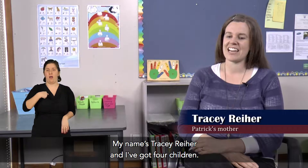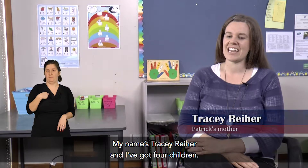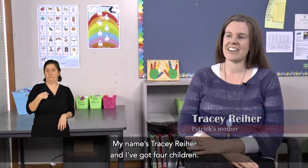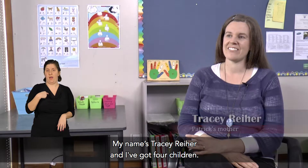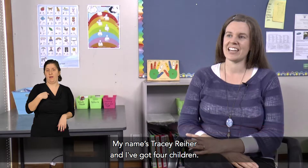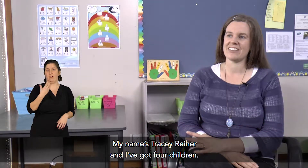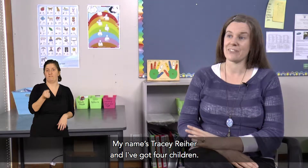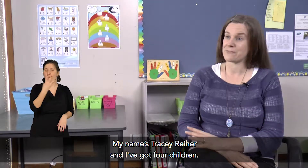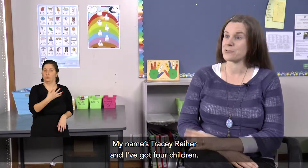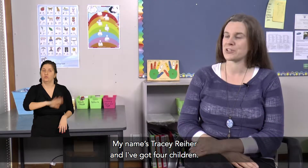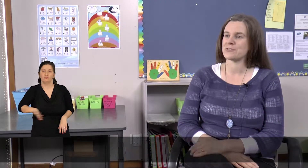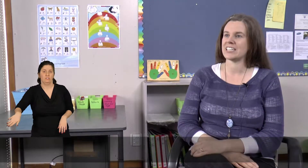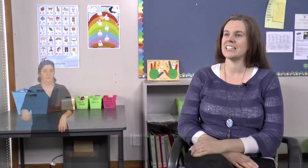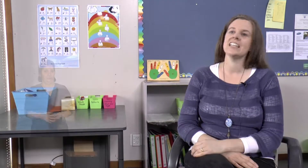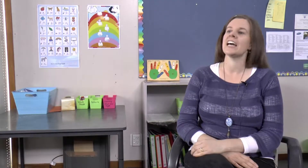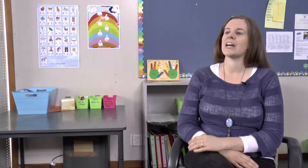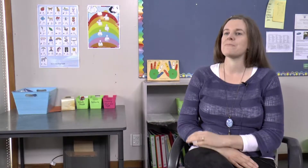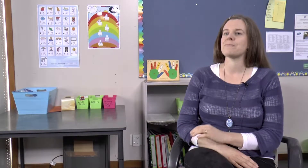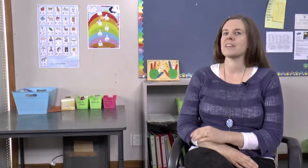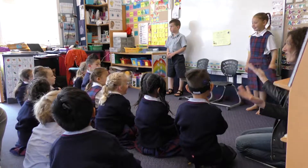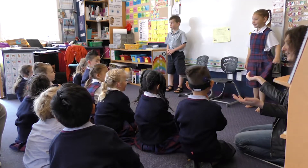and I've got 4 children.